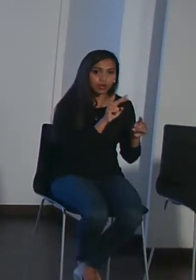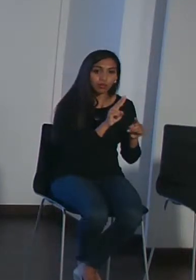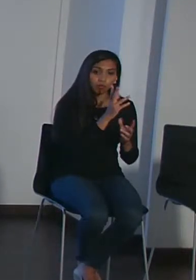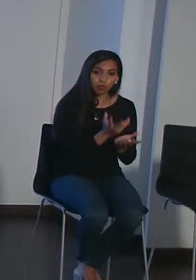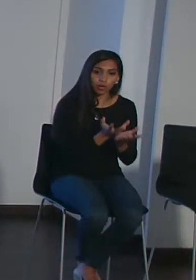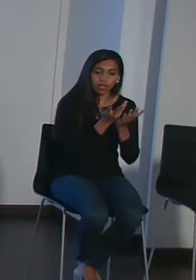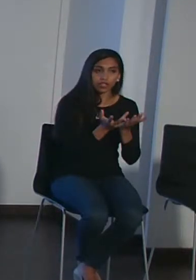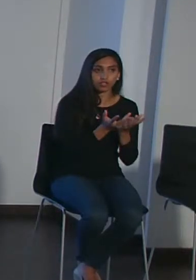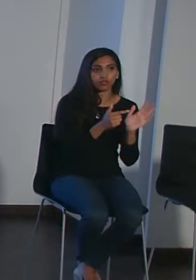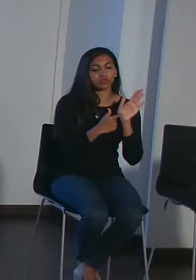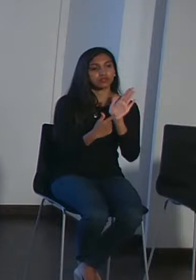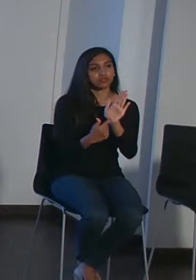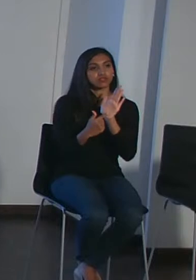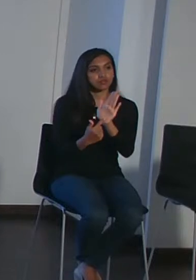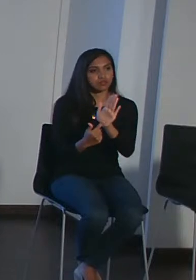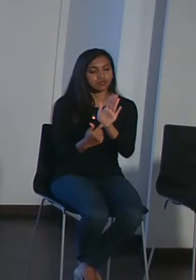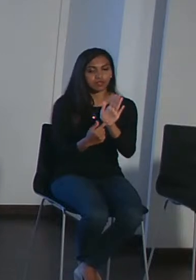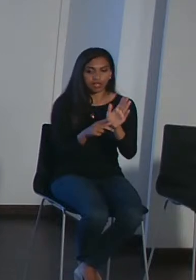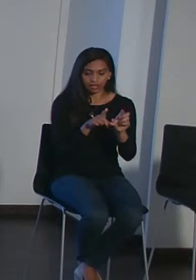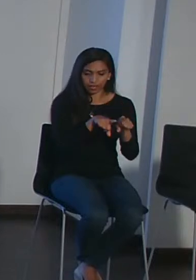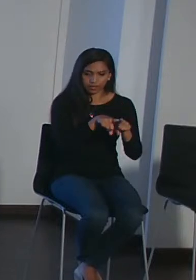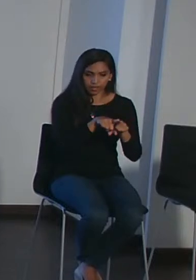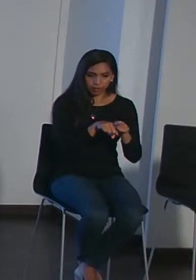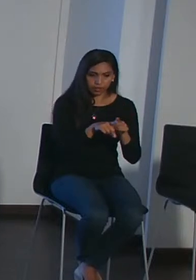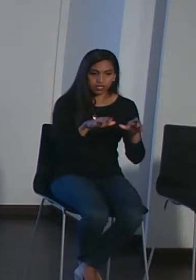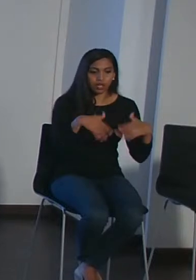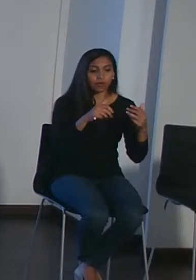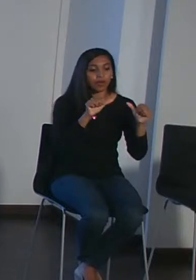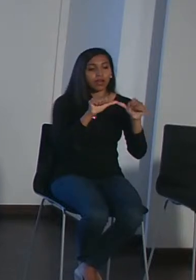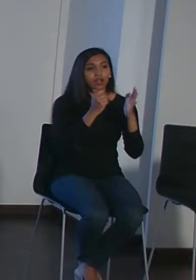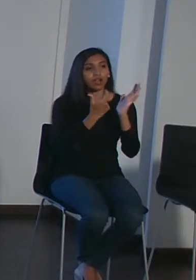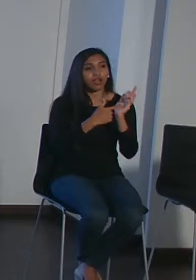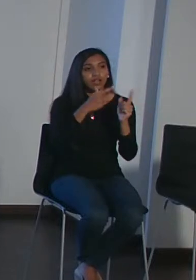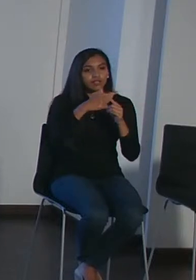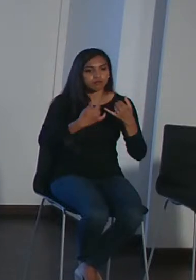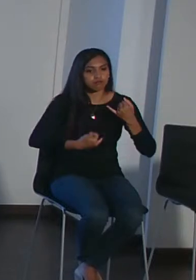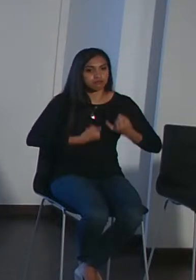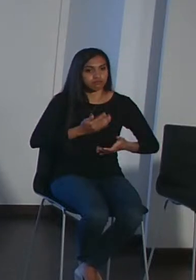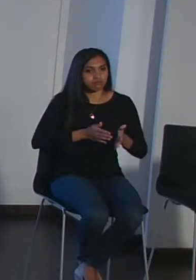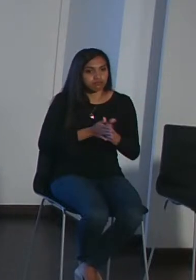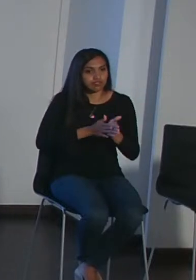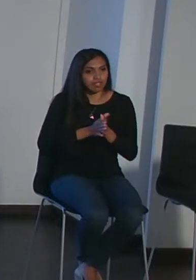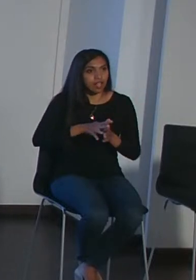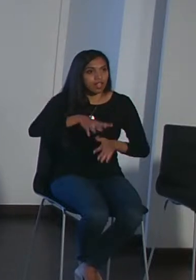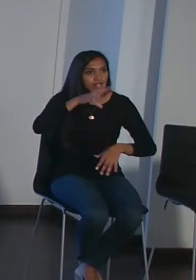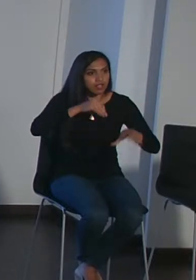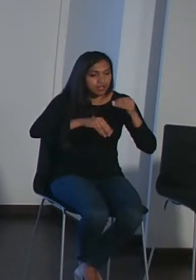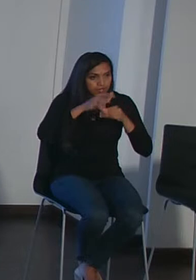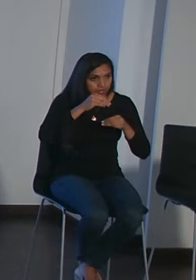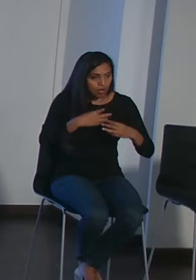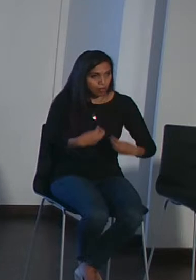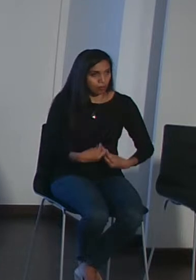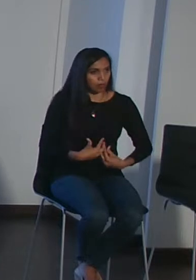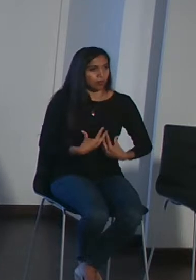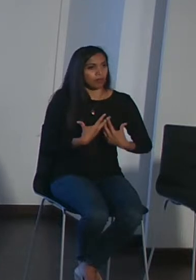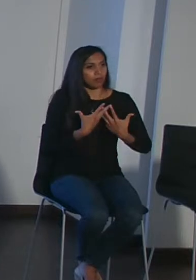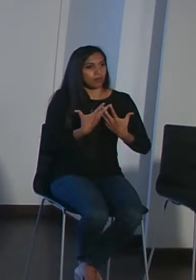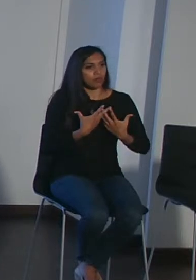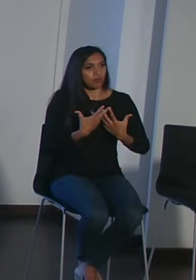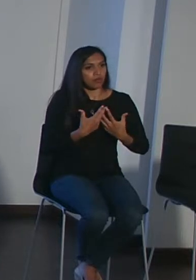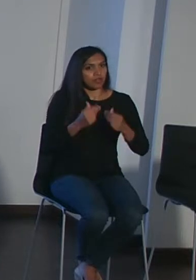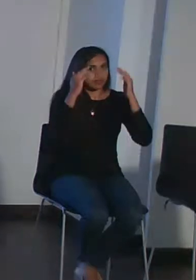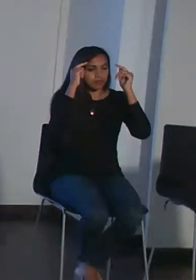tangible examples of how art can facilitate learning at, and learning very